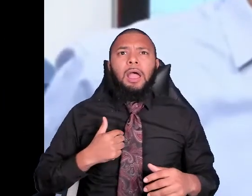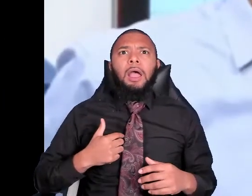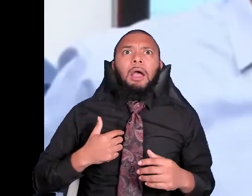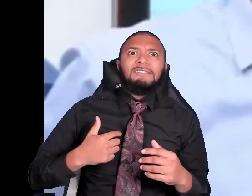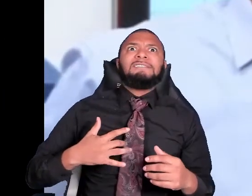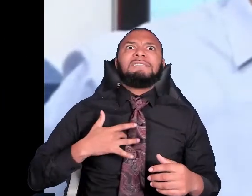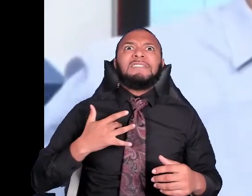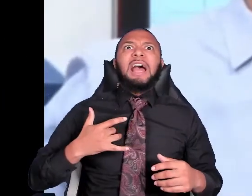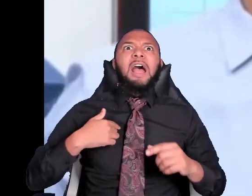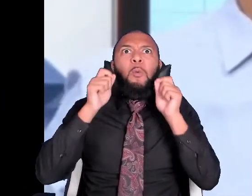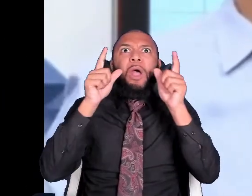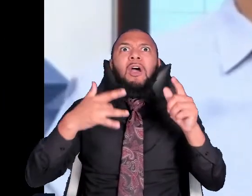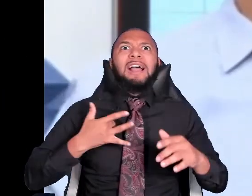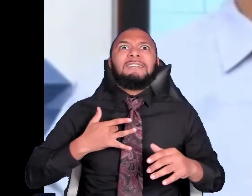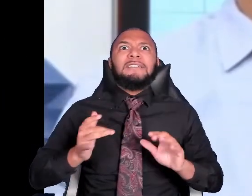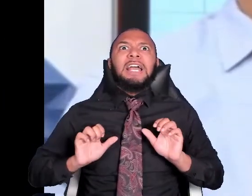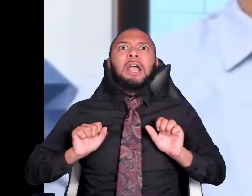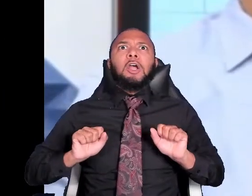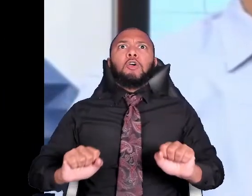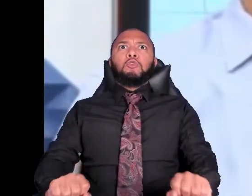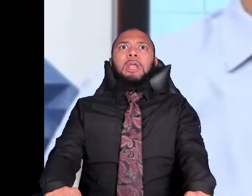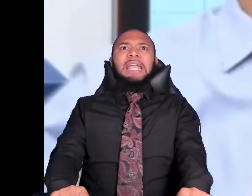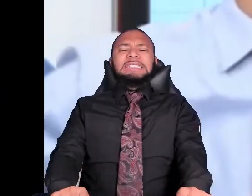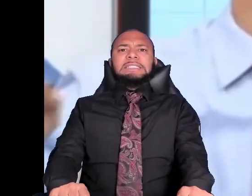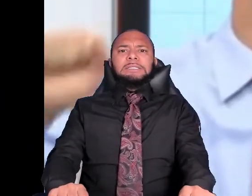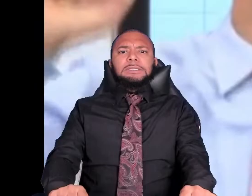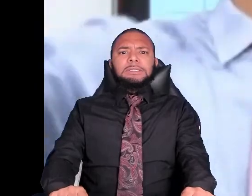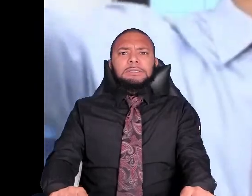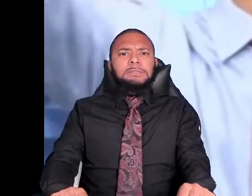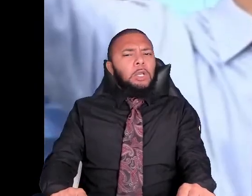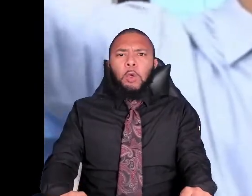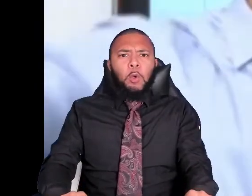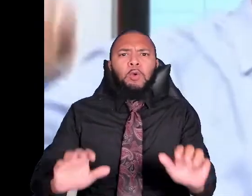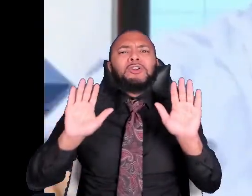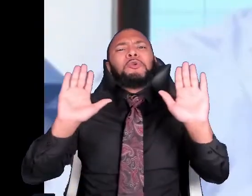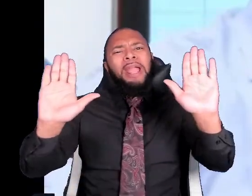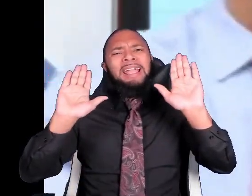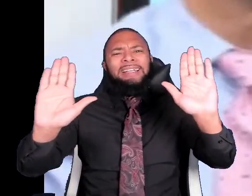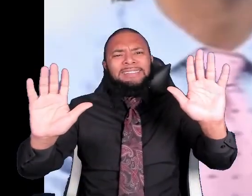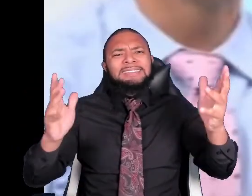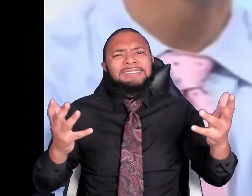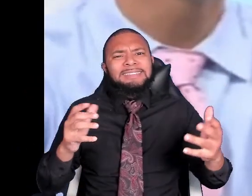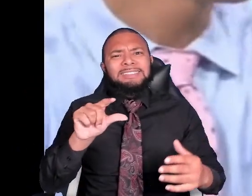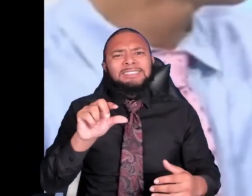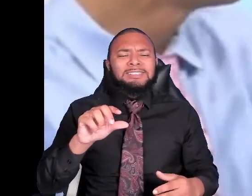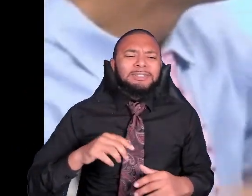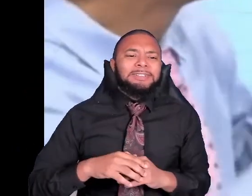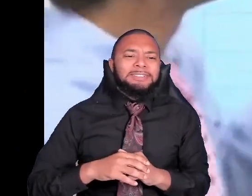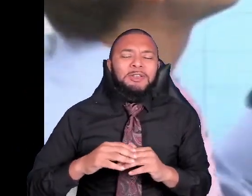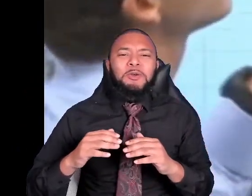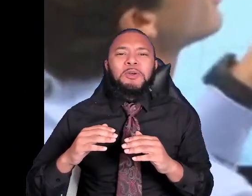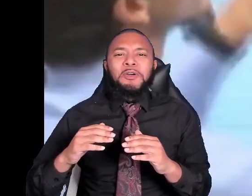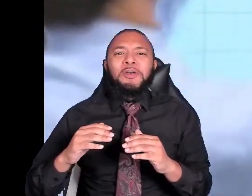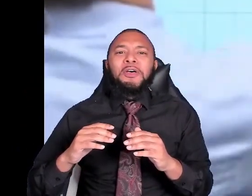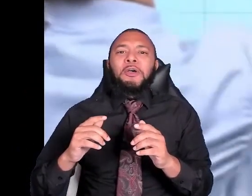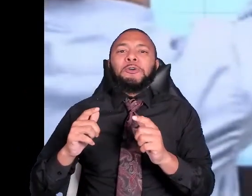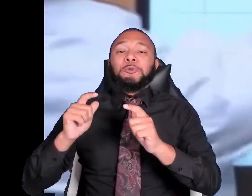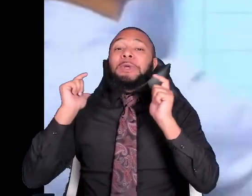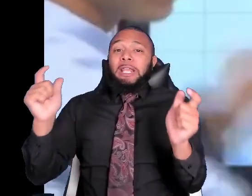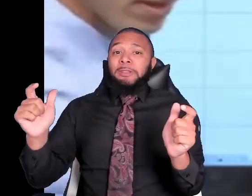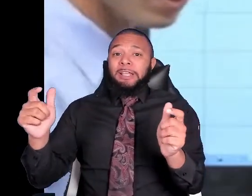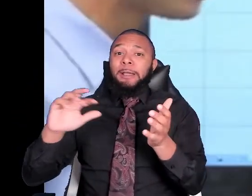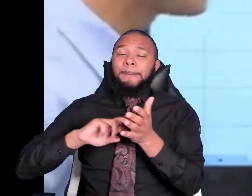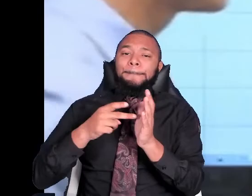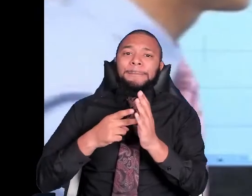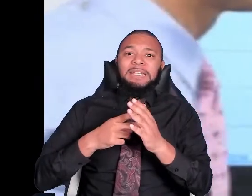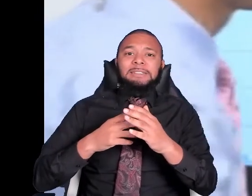oh, I just woke up and I feel great. No, you always lift your hands up when you feel great. So greater than means you shade